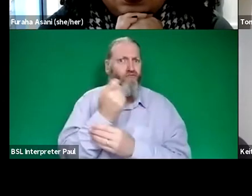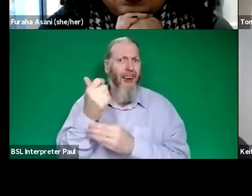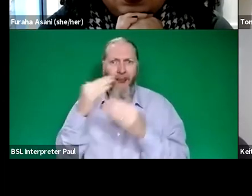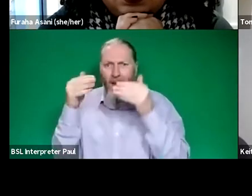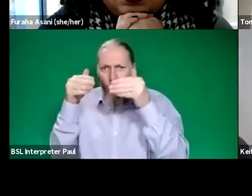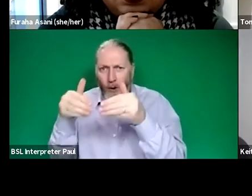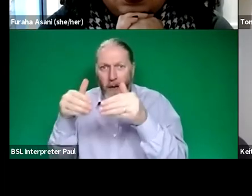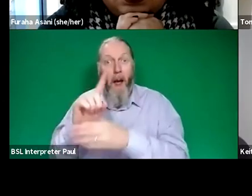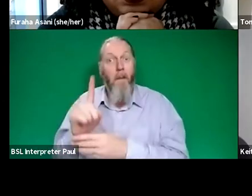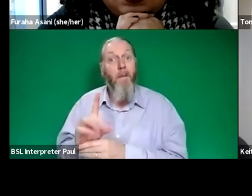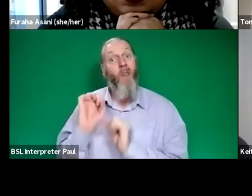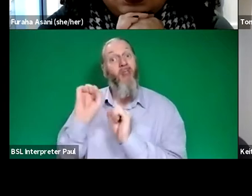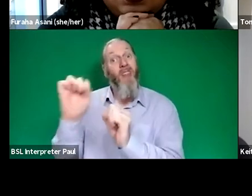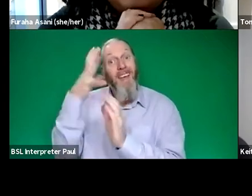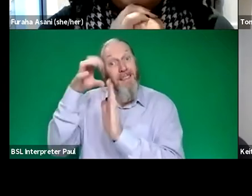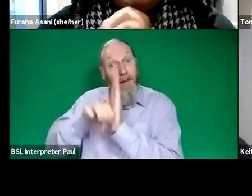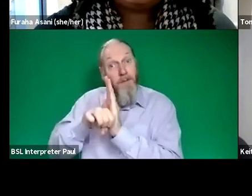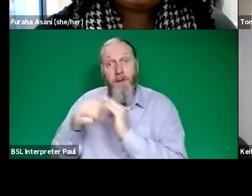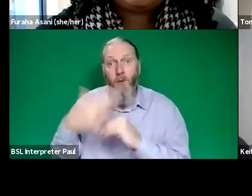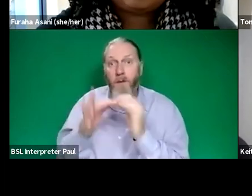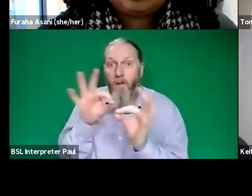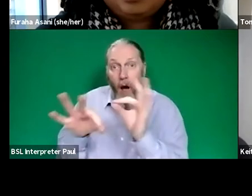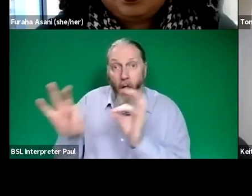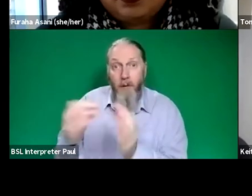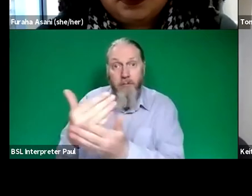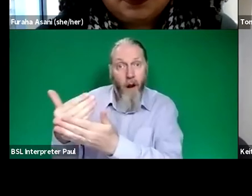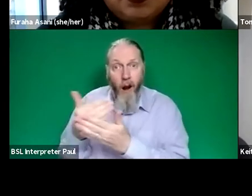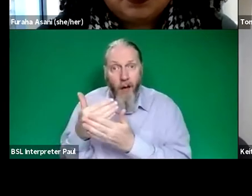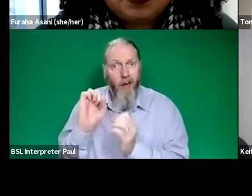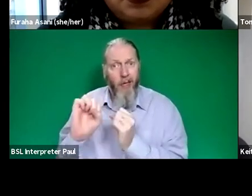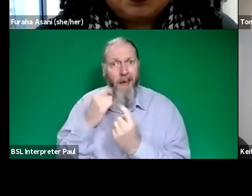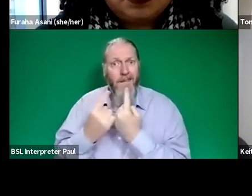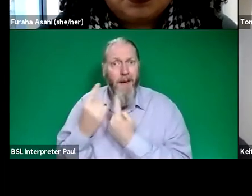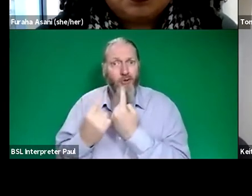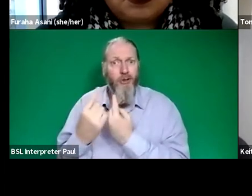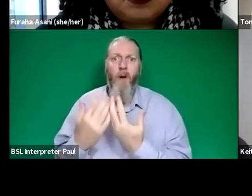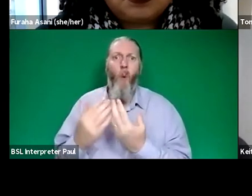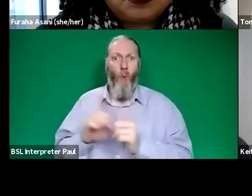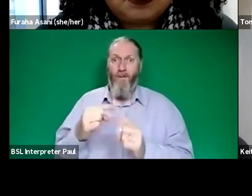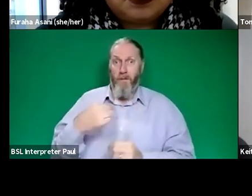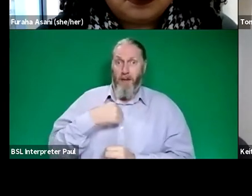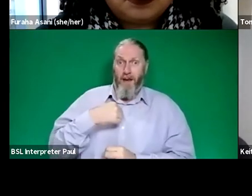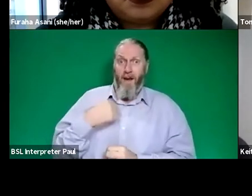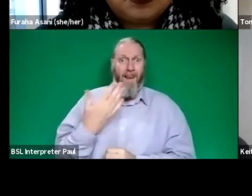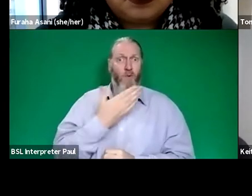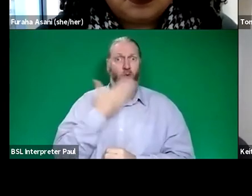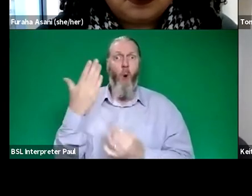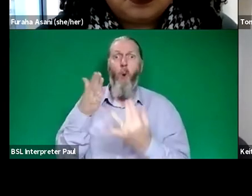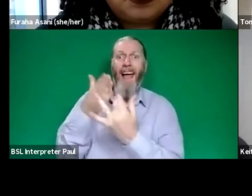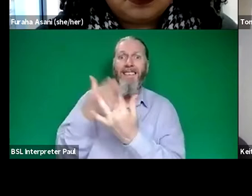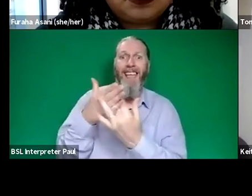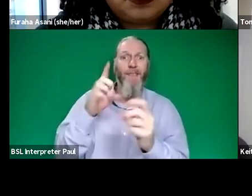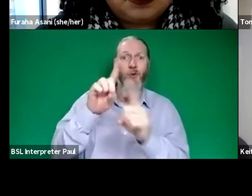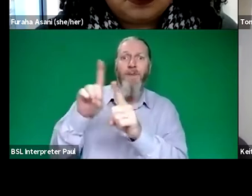for by different institutions, what care means for various people who don't have access to some of the services that others